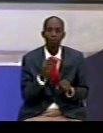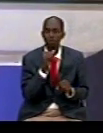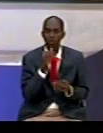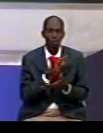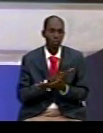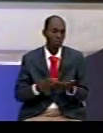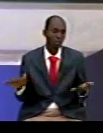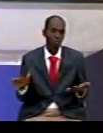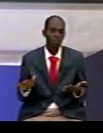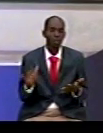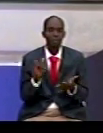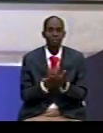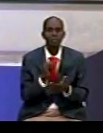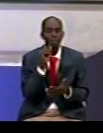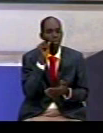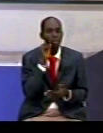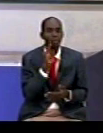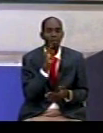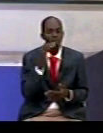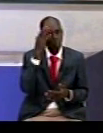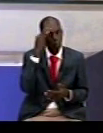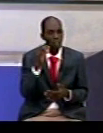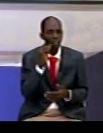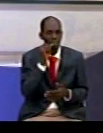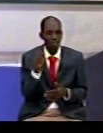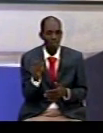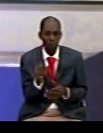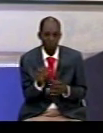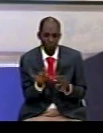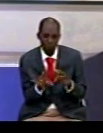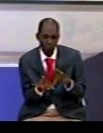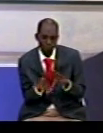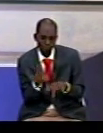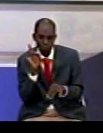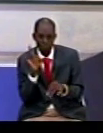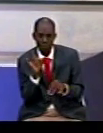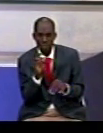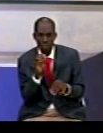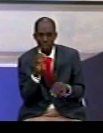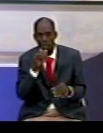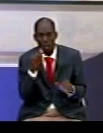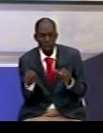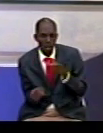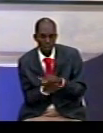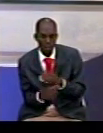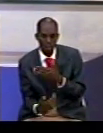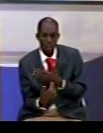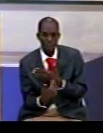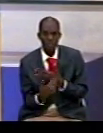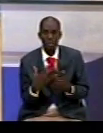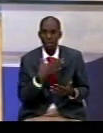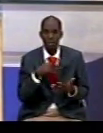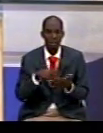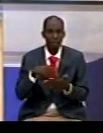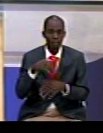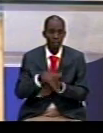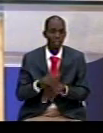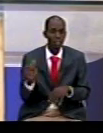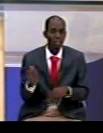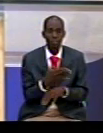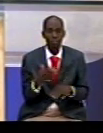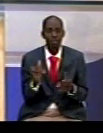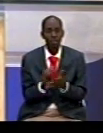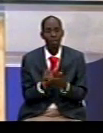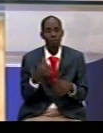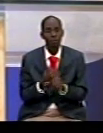And that's why she sneaked behind. And tonight, any sin that makes any one